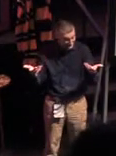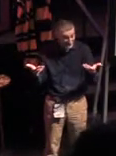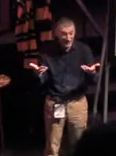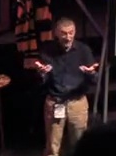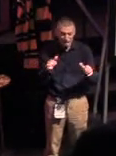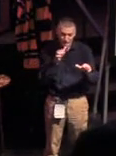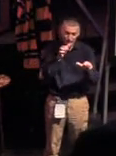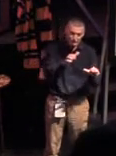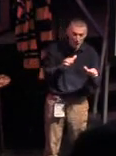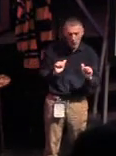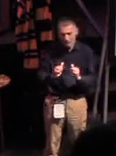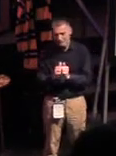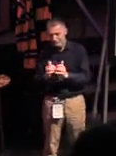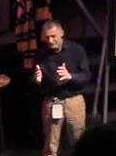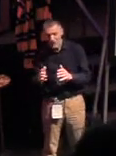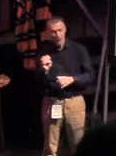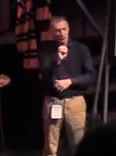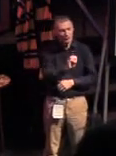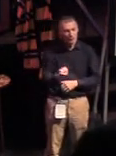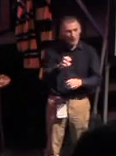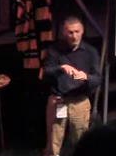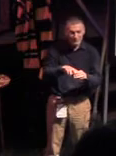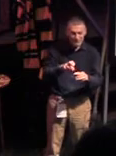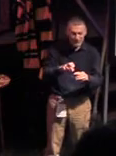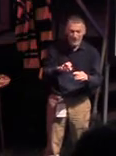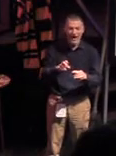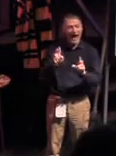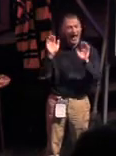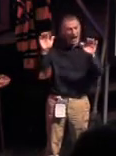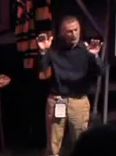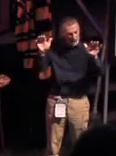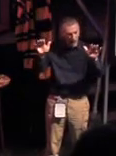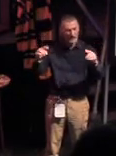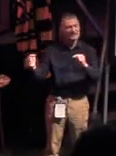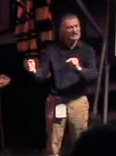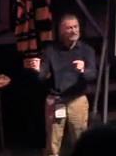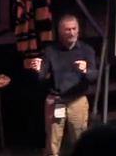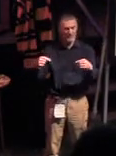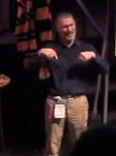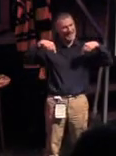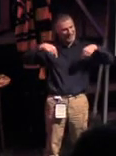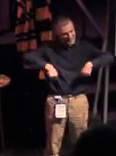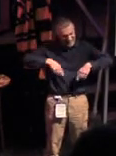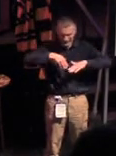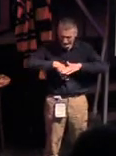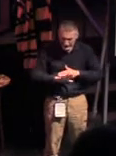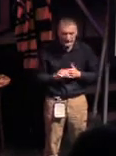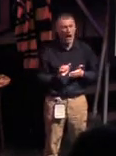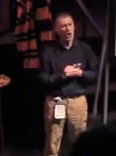finding our position in Europe. However, inside the theatres and the art galleries and